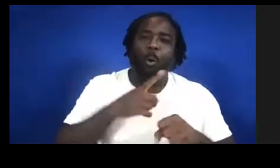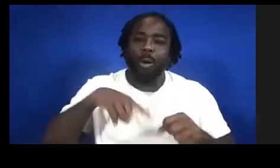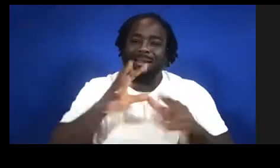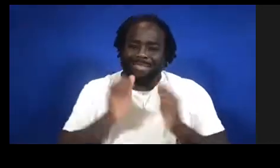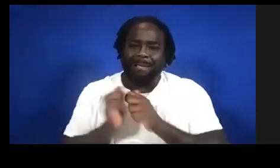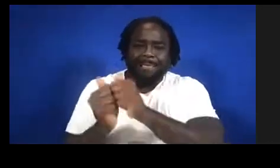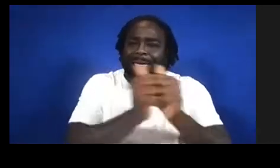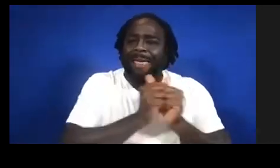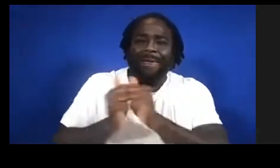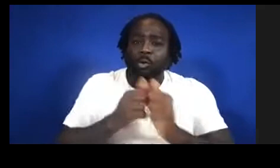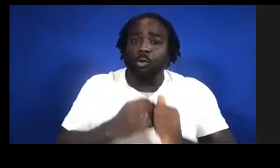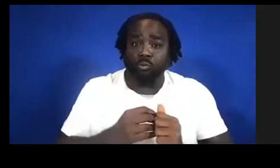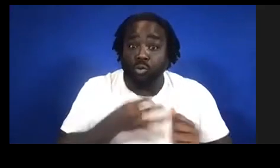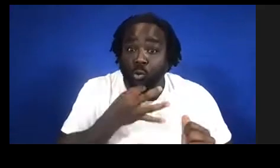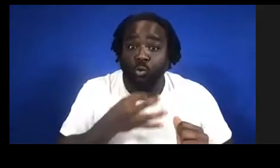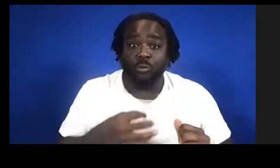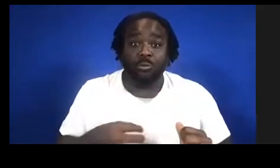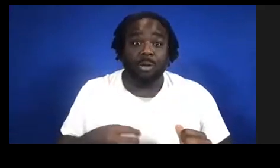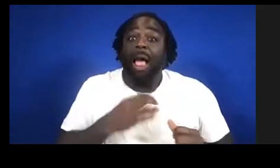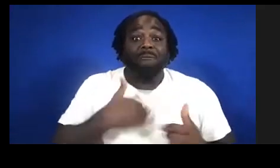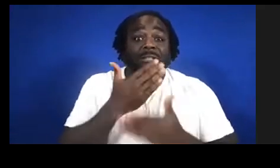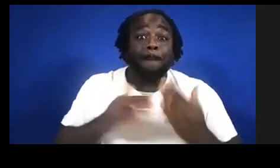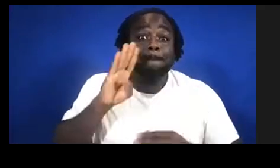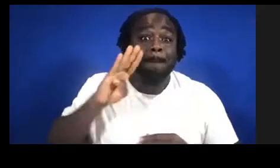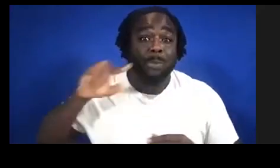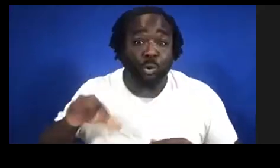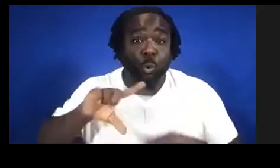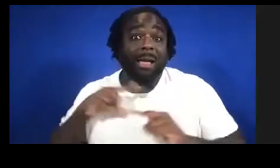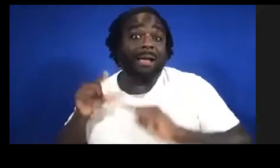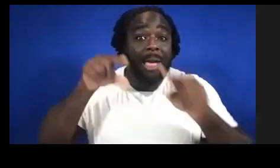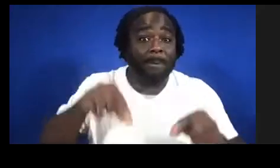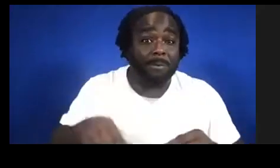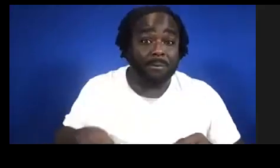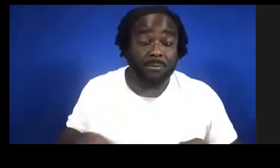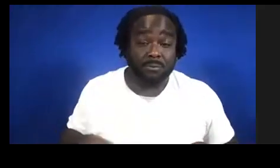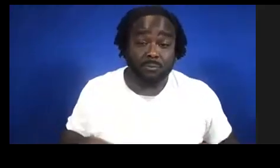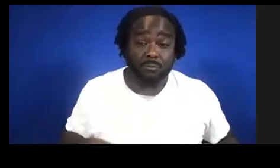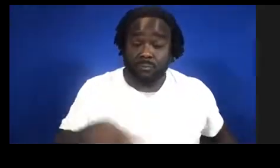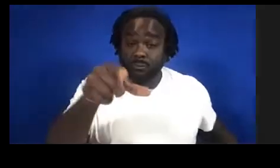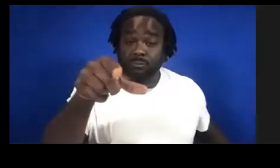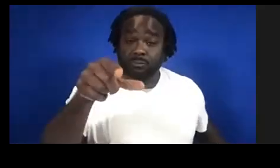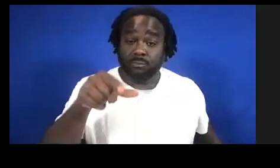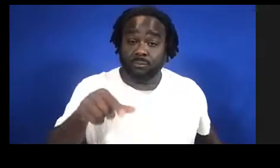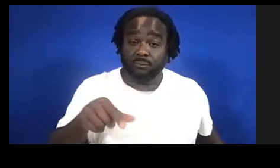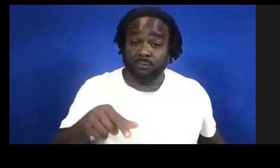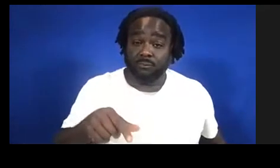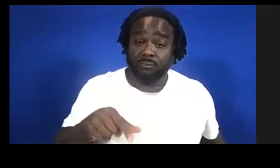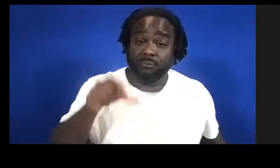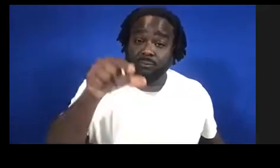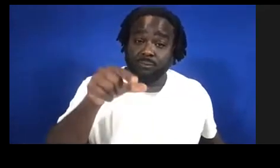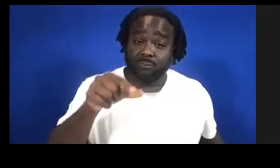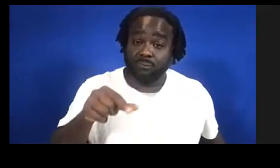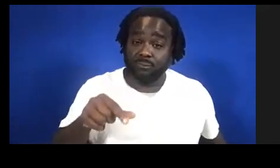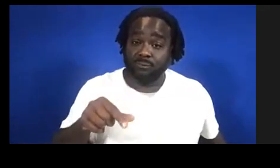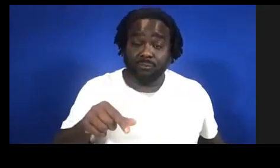it. I'm hoping soon we're gonna say that we've officially beat this corona. And then we can have a barbecue. Y'all can